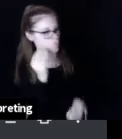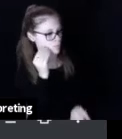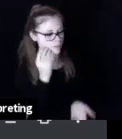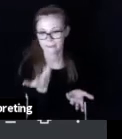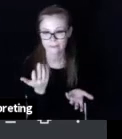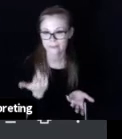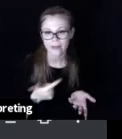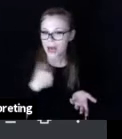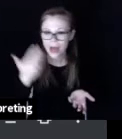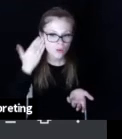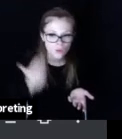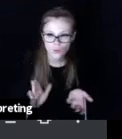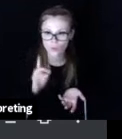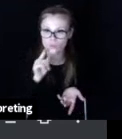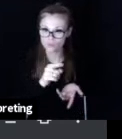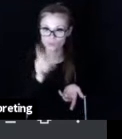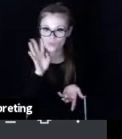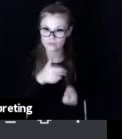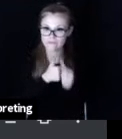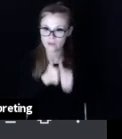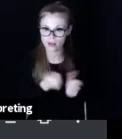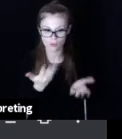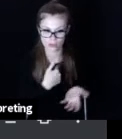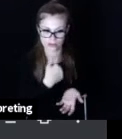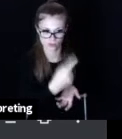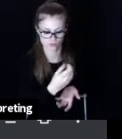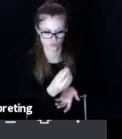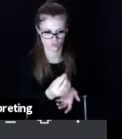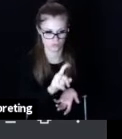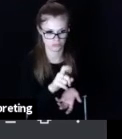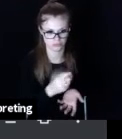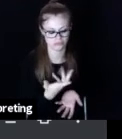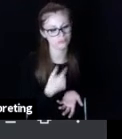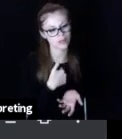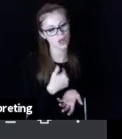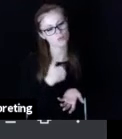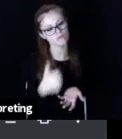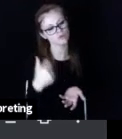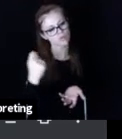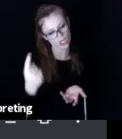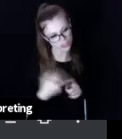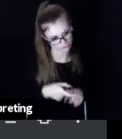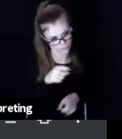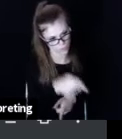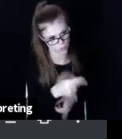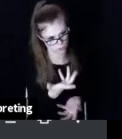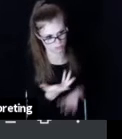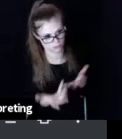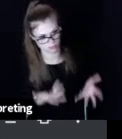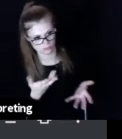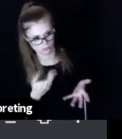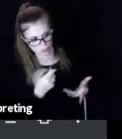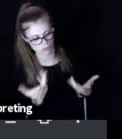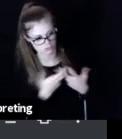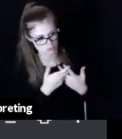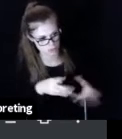know whether or not you're going to take my prescribed treatment. And I would rather understand from you whether you are aligned with this